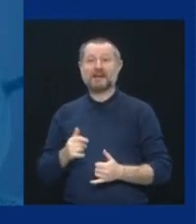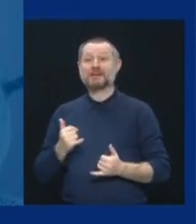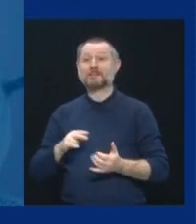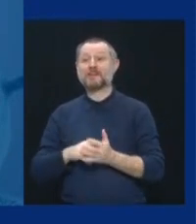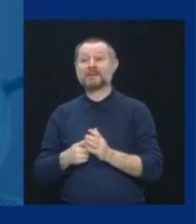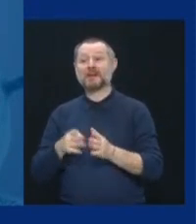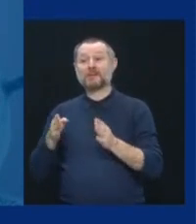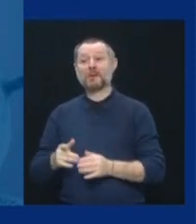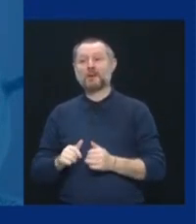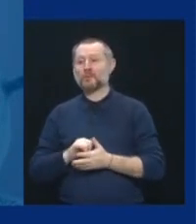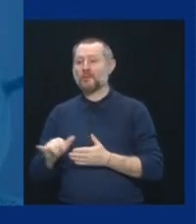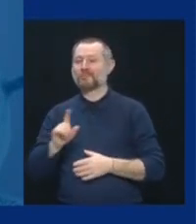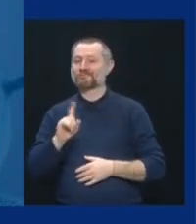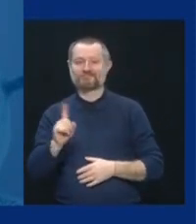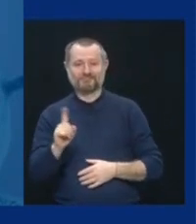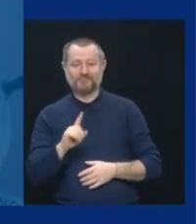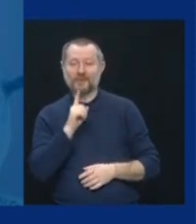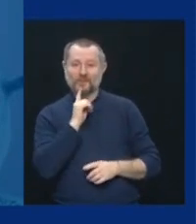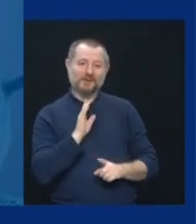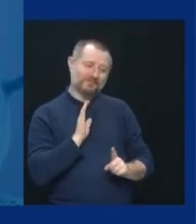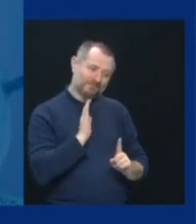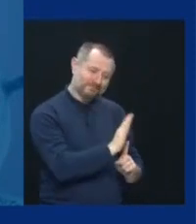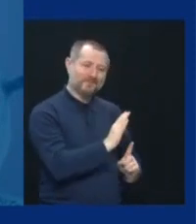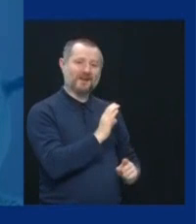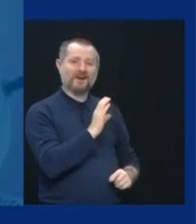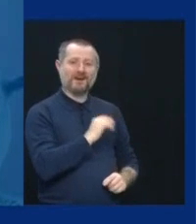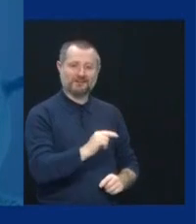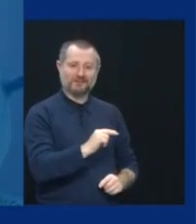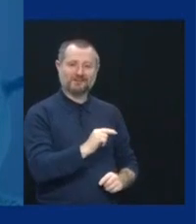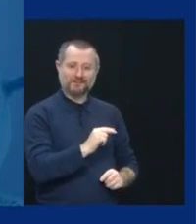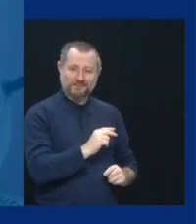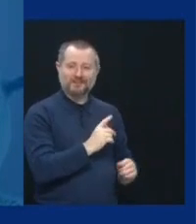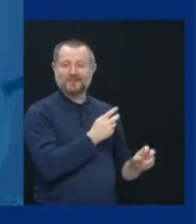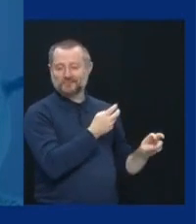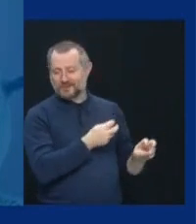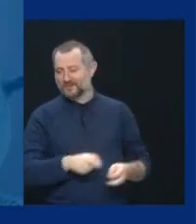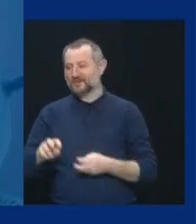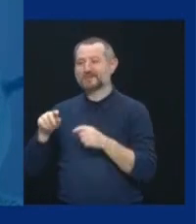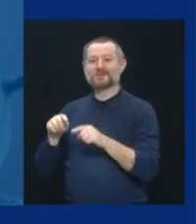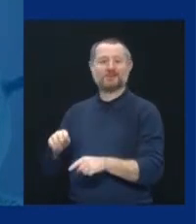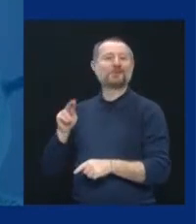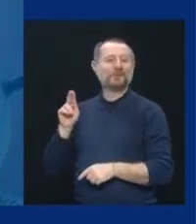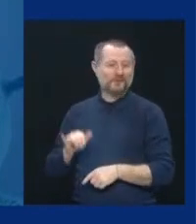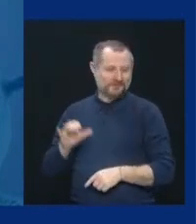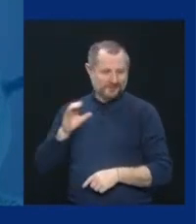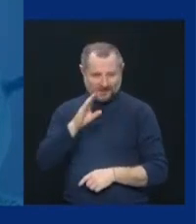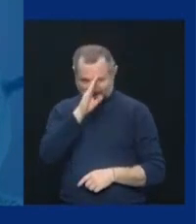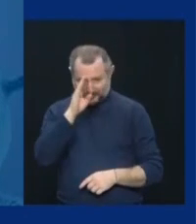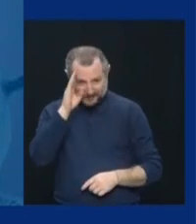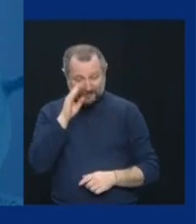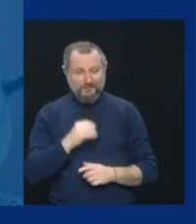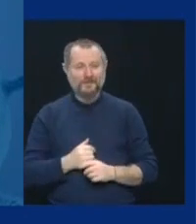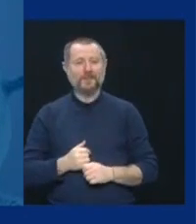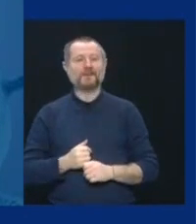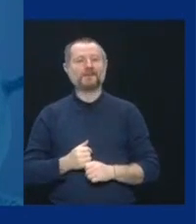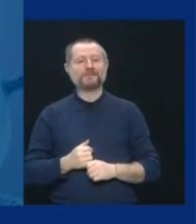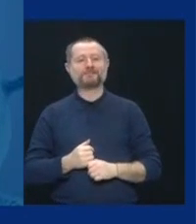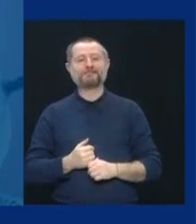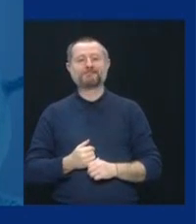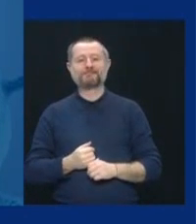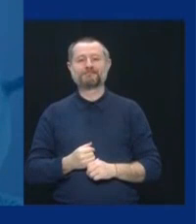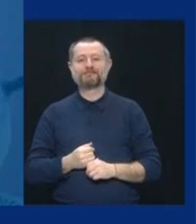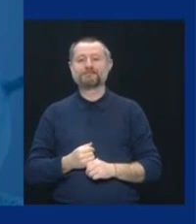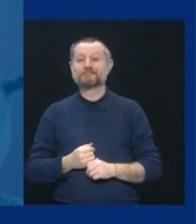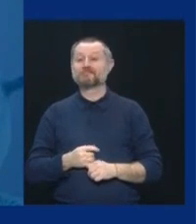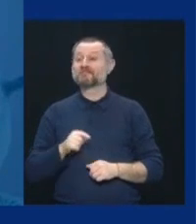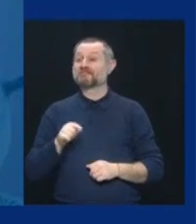resident. It was a person in Connecticut who was transferred to a New York City hospital for a procedure.